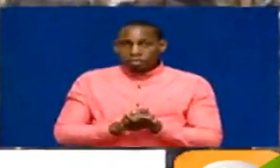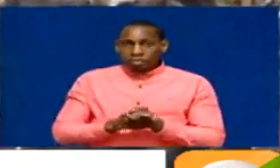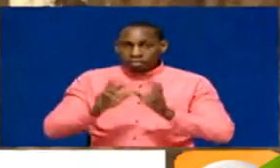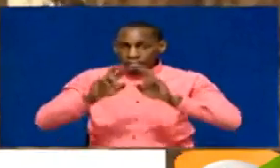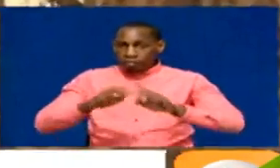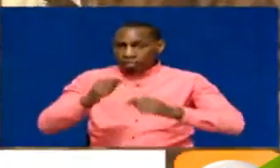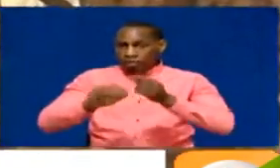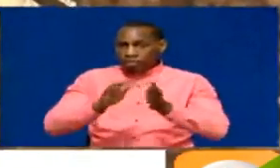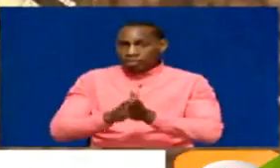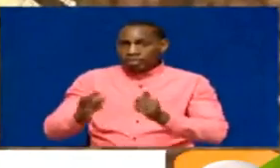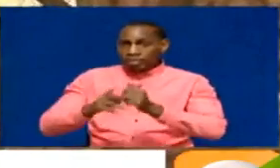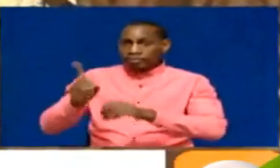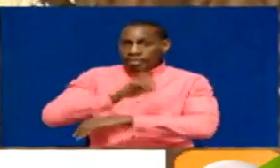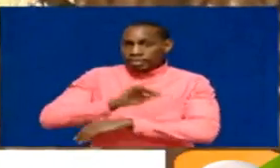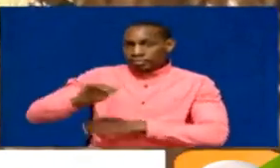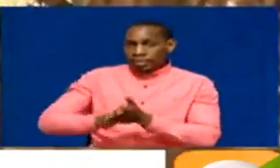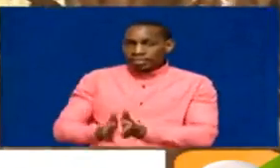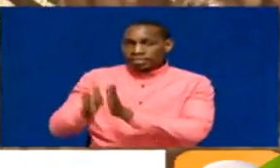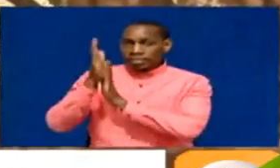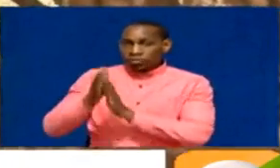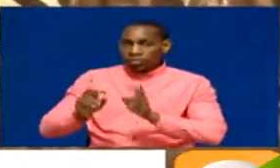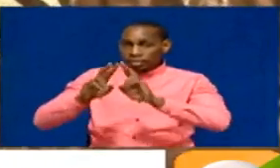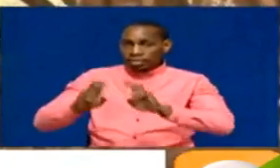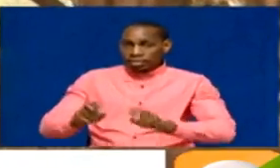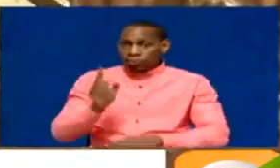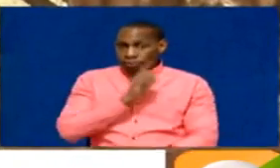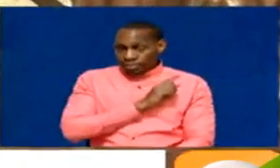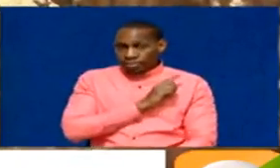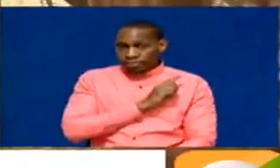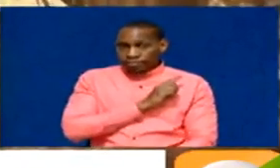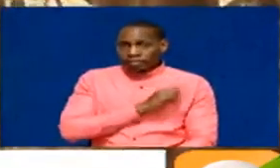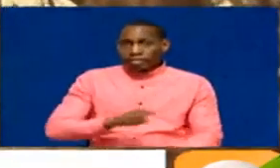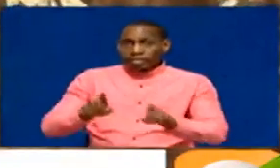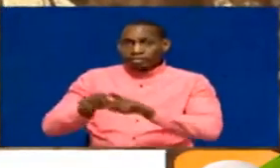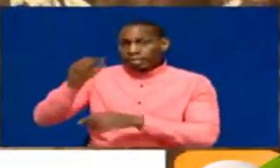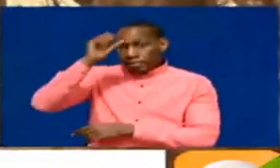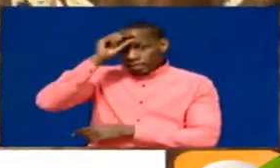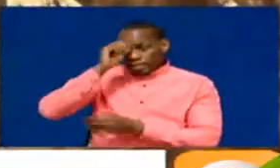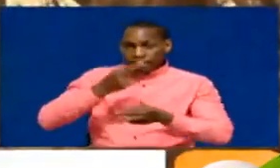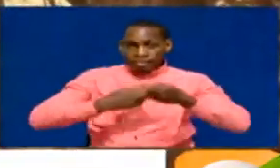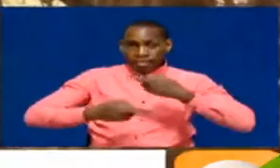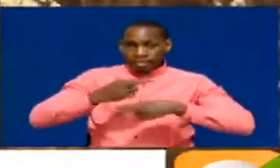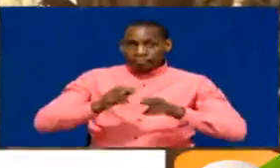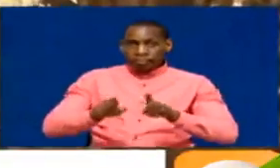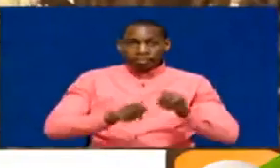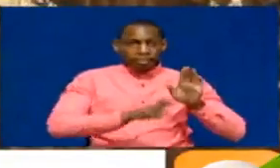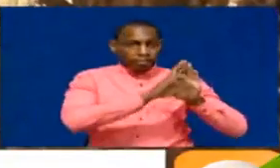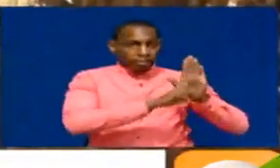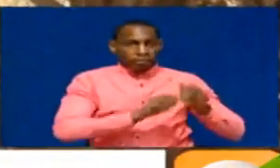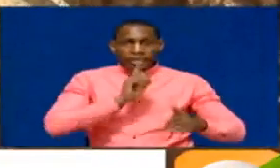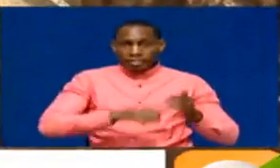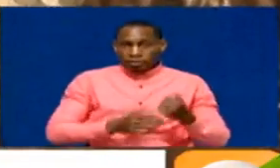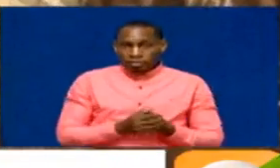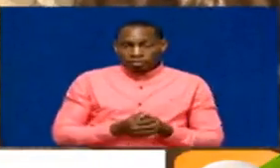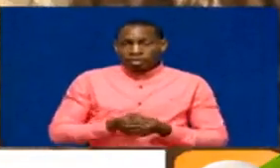the operation. With 7 days left for the security operation to come to an end and for the government to review these measures, they